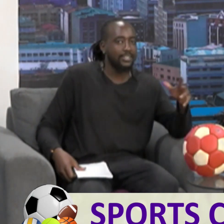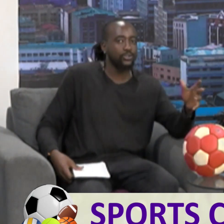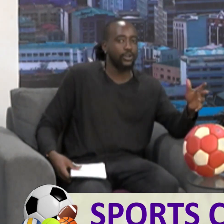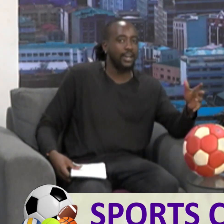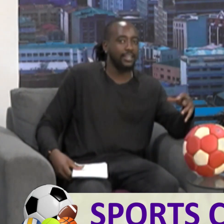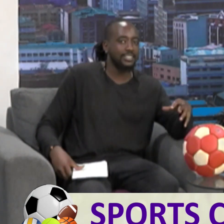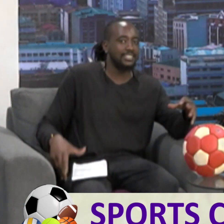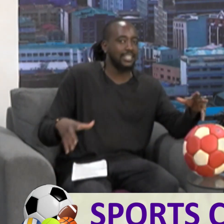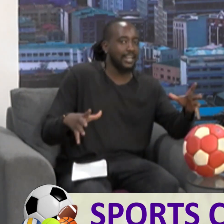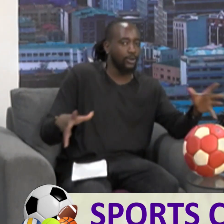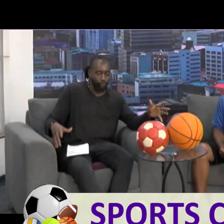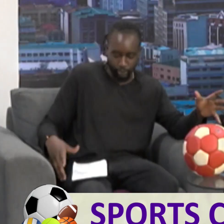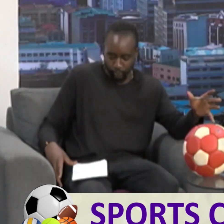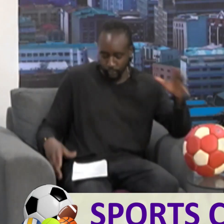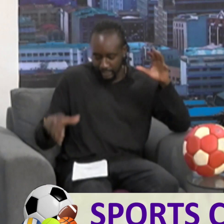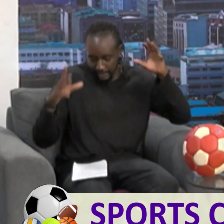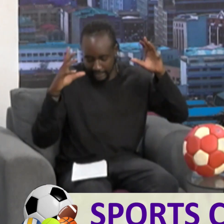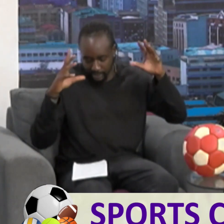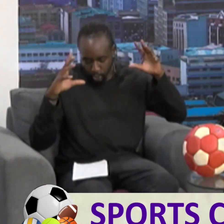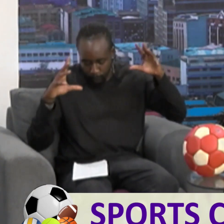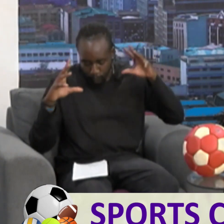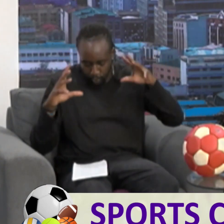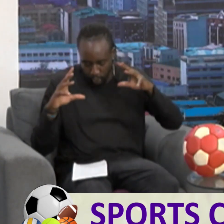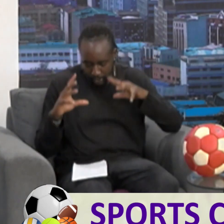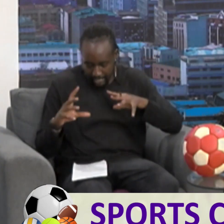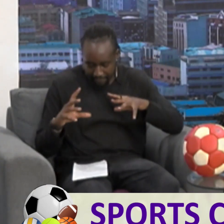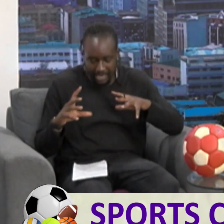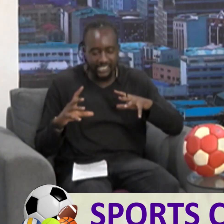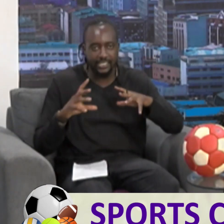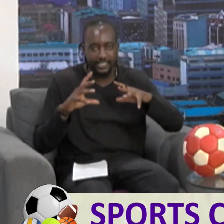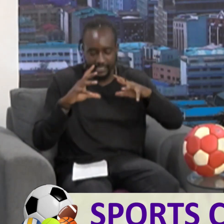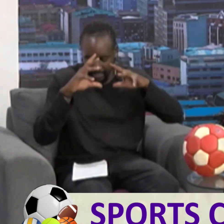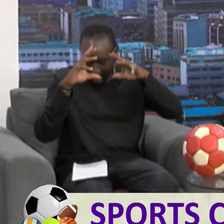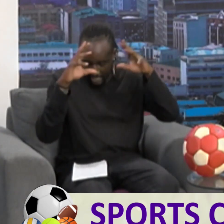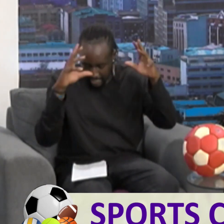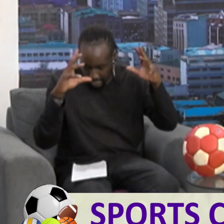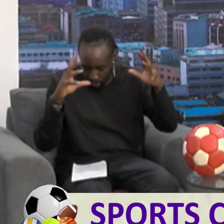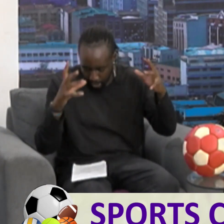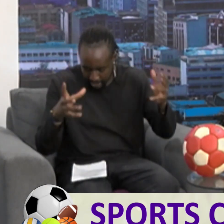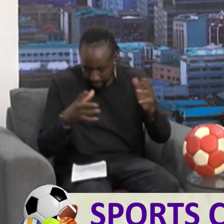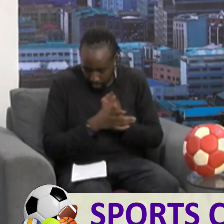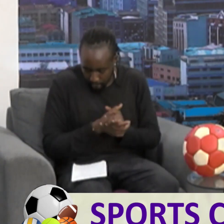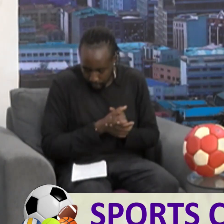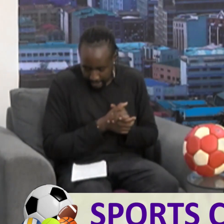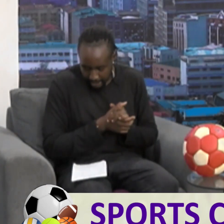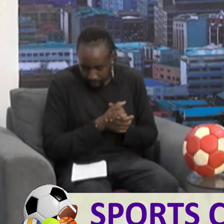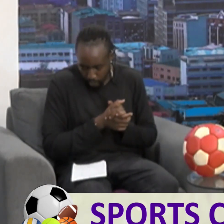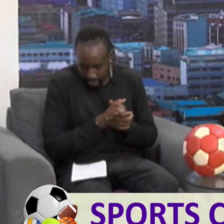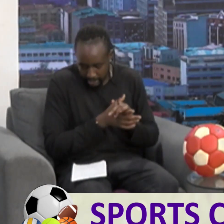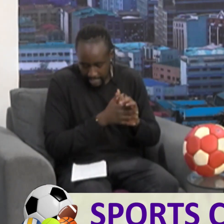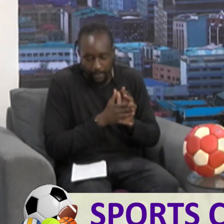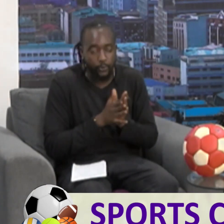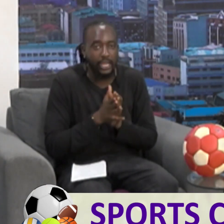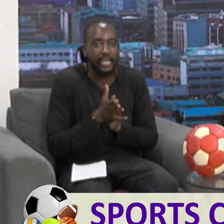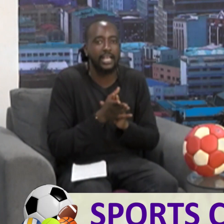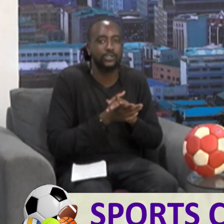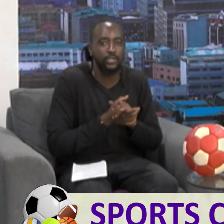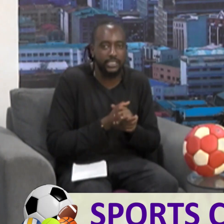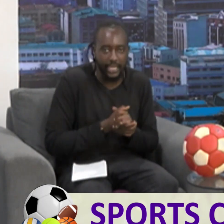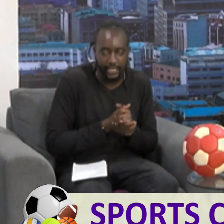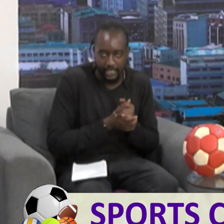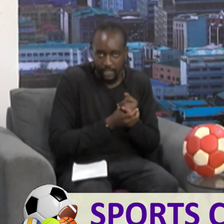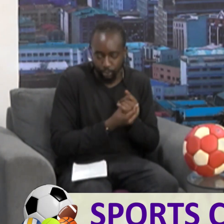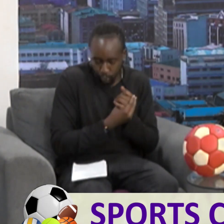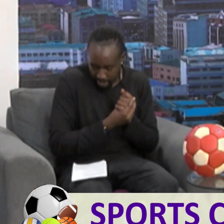let me ask you, this is just a random question. With this top 4 that we have, Manchester City, at number 1, 28 points, Liverpool and